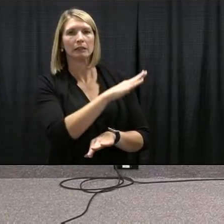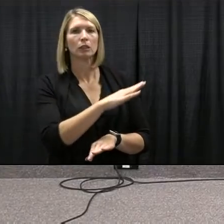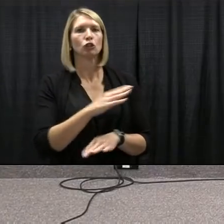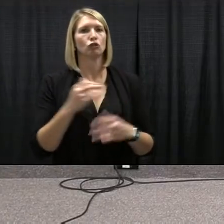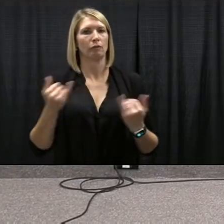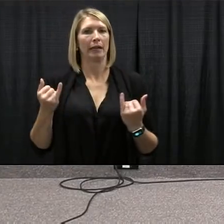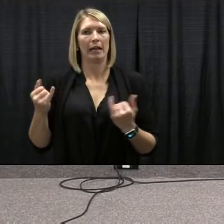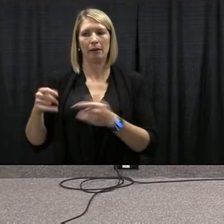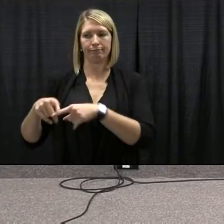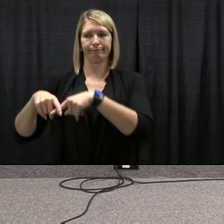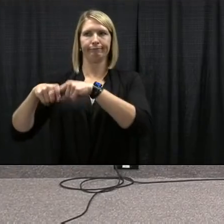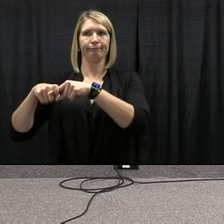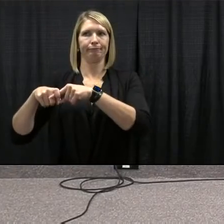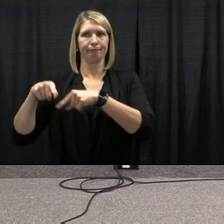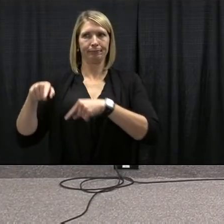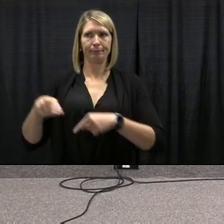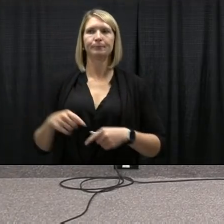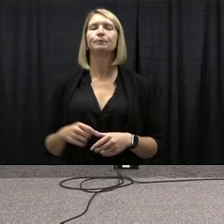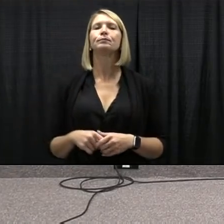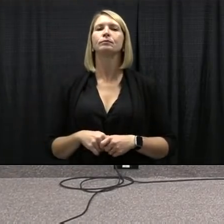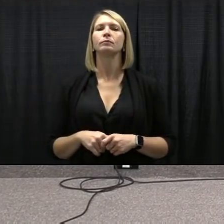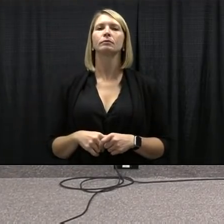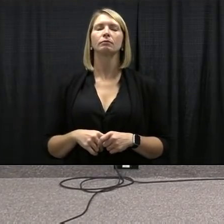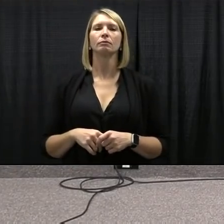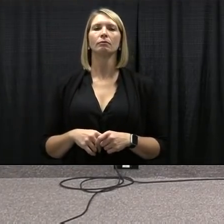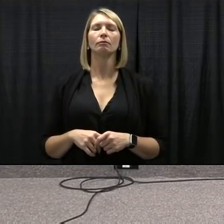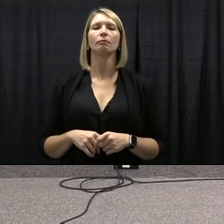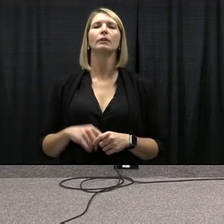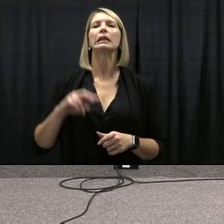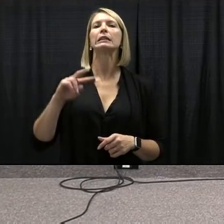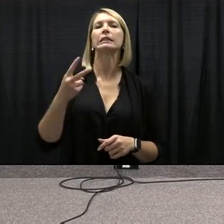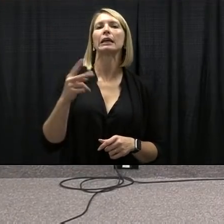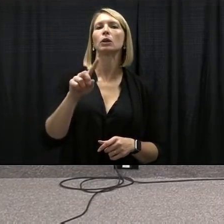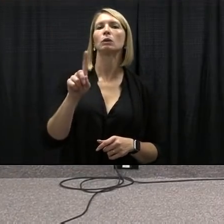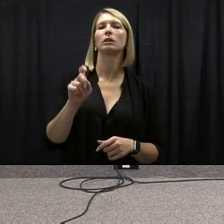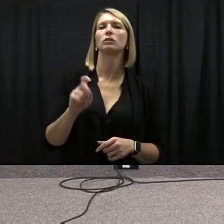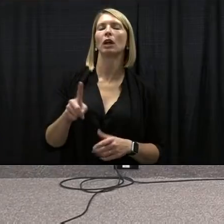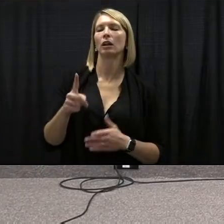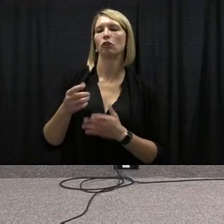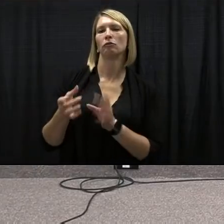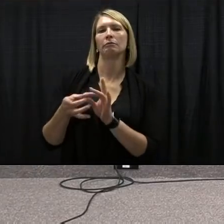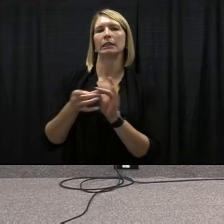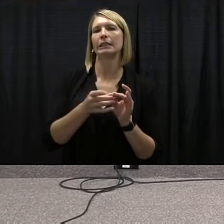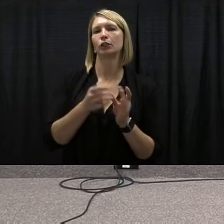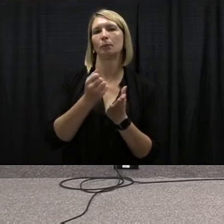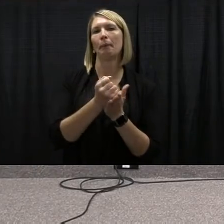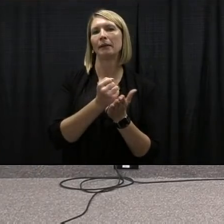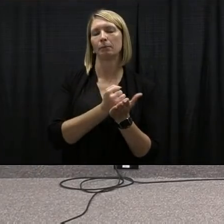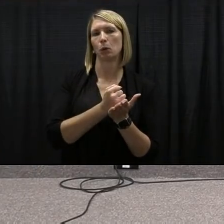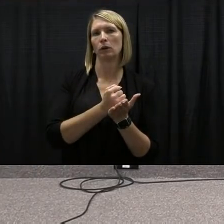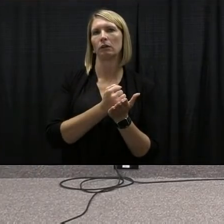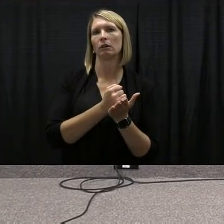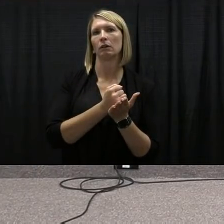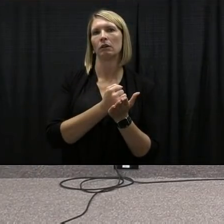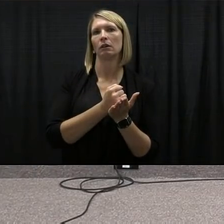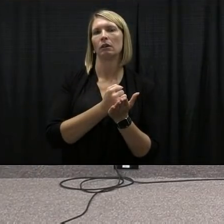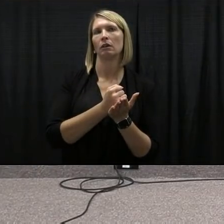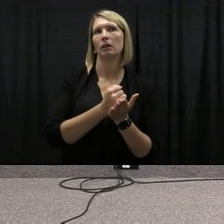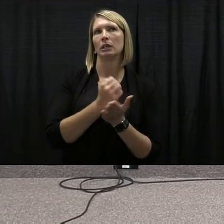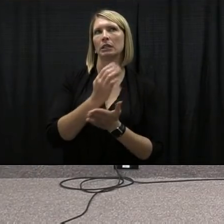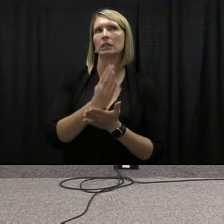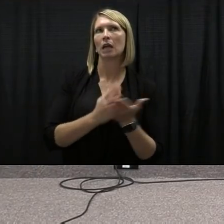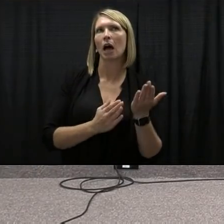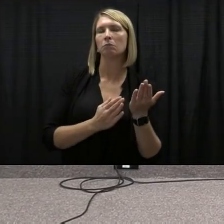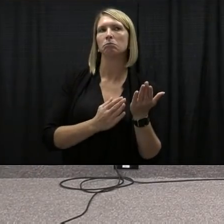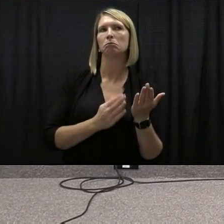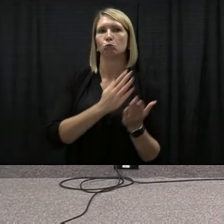And on vaccine passports, again, there have been, in other parts of the country where vaccine passports have been implemented, there have been complaints from businesses